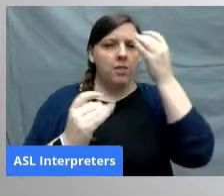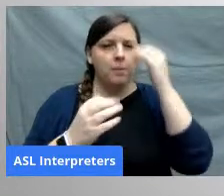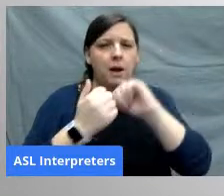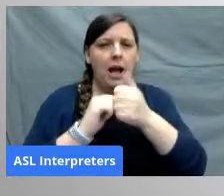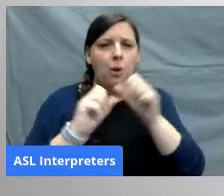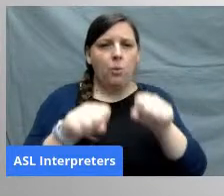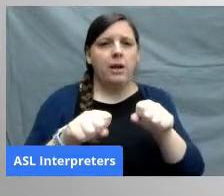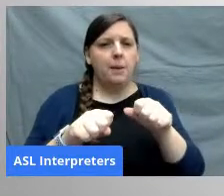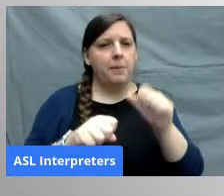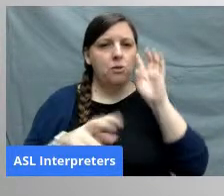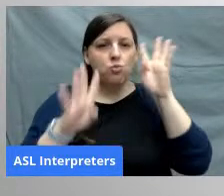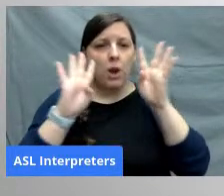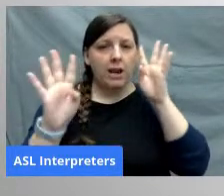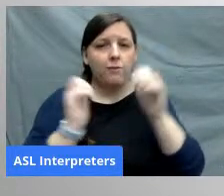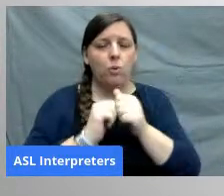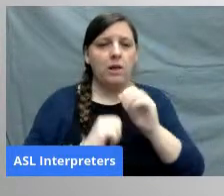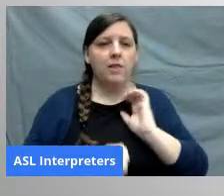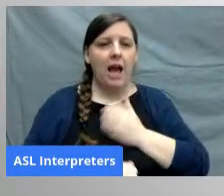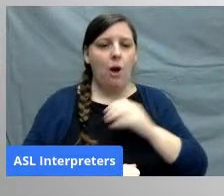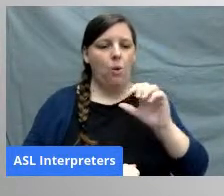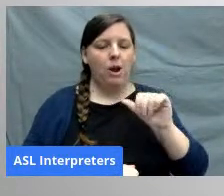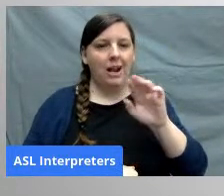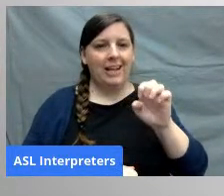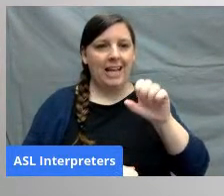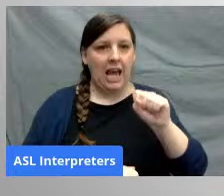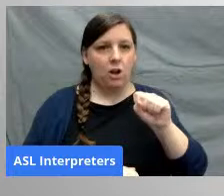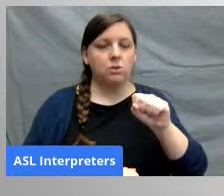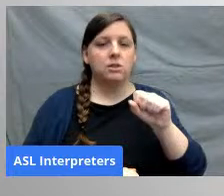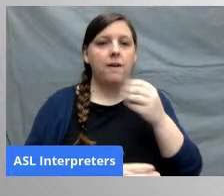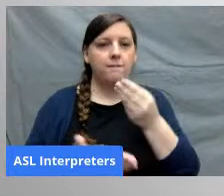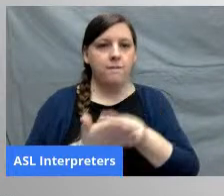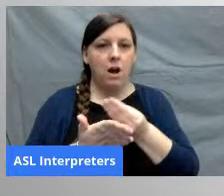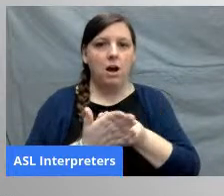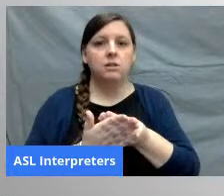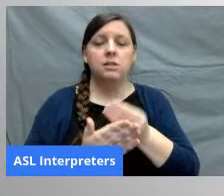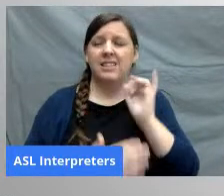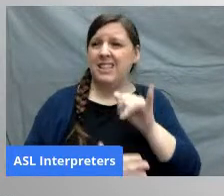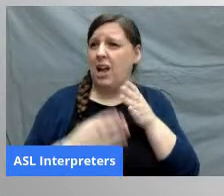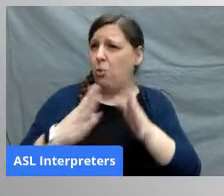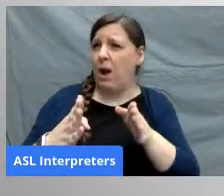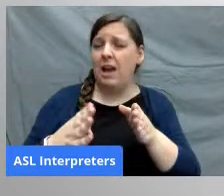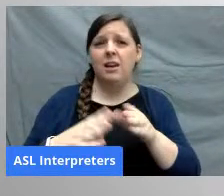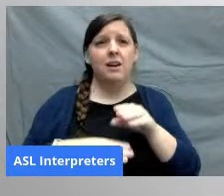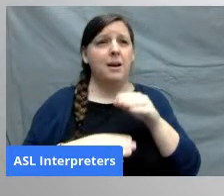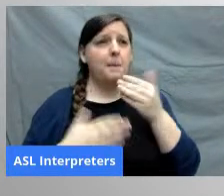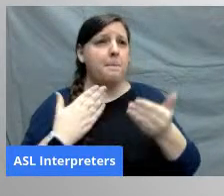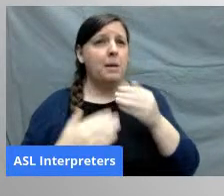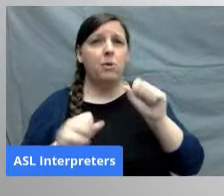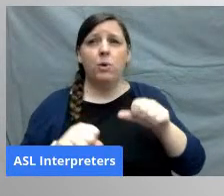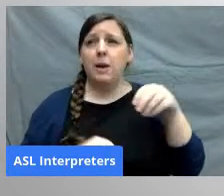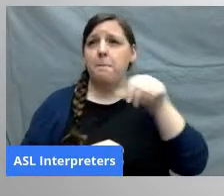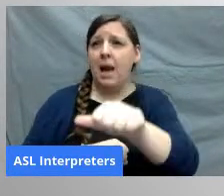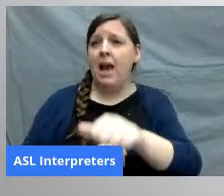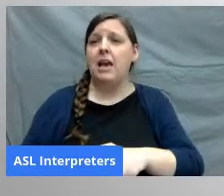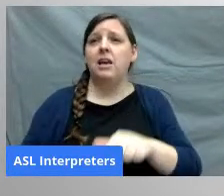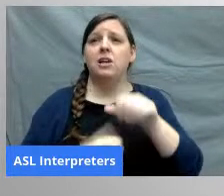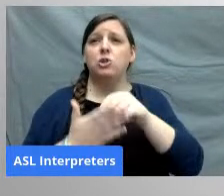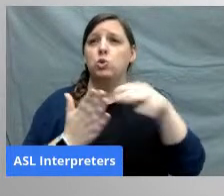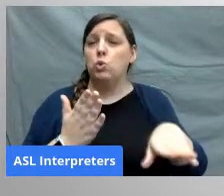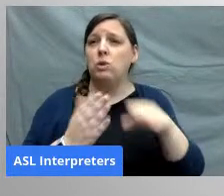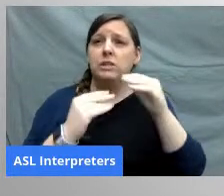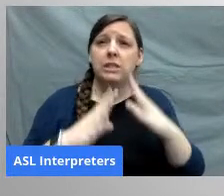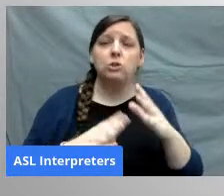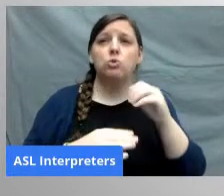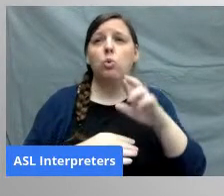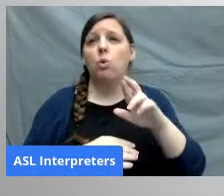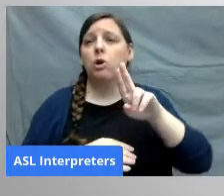help to pay, you can pay student teachers, UGA students. There may be teachers who may not be having